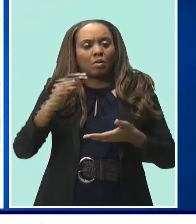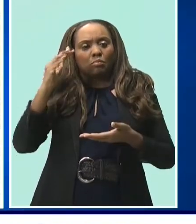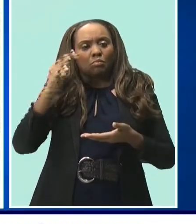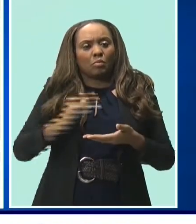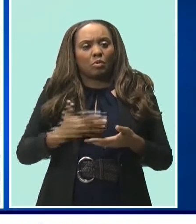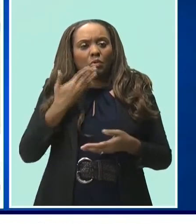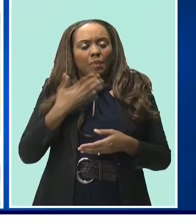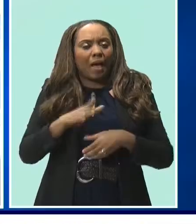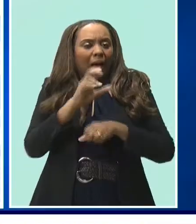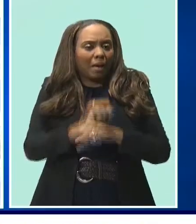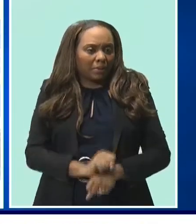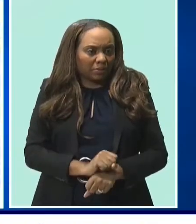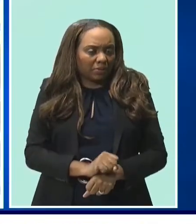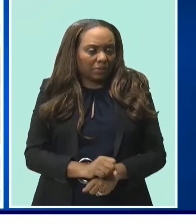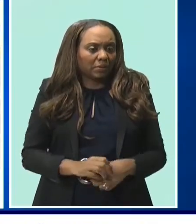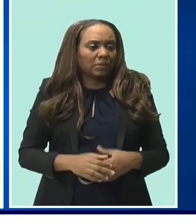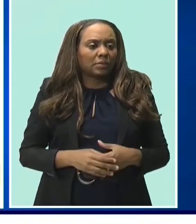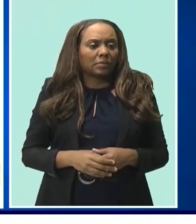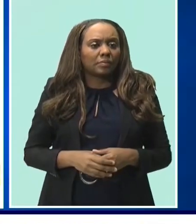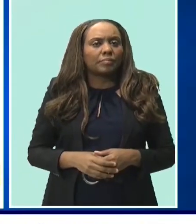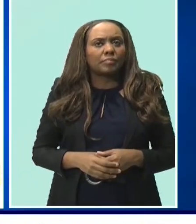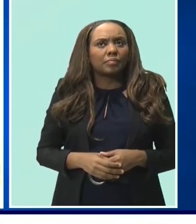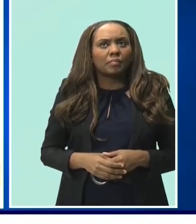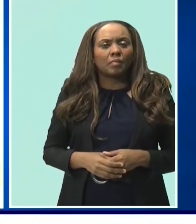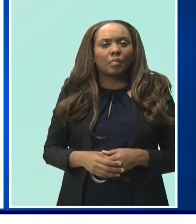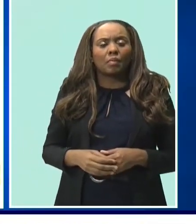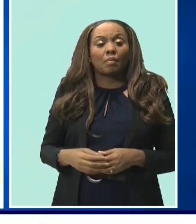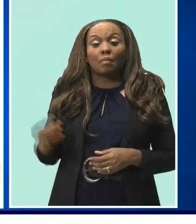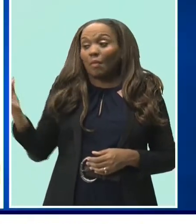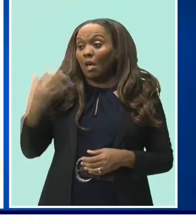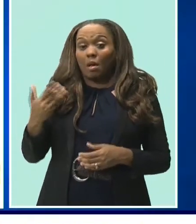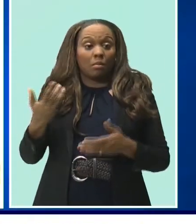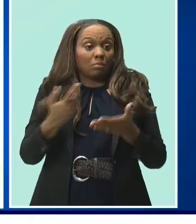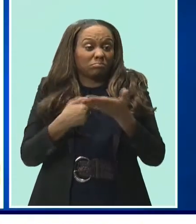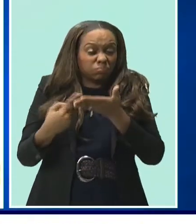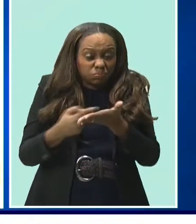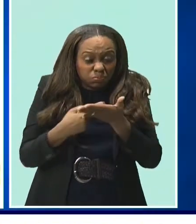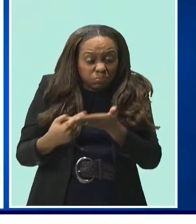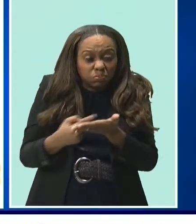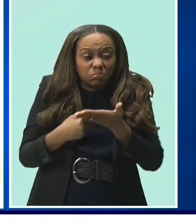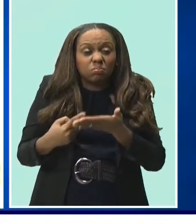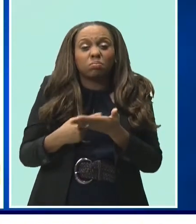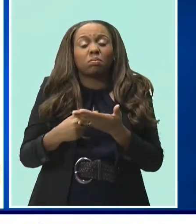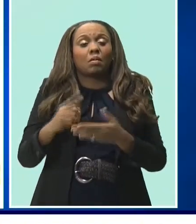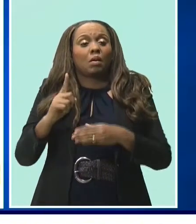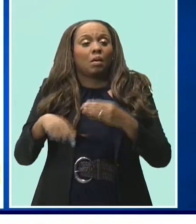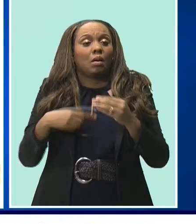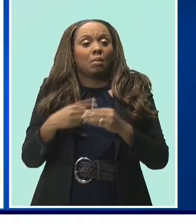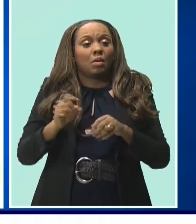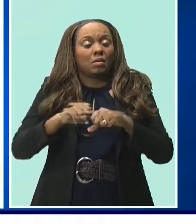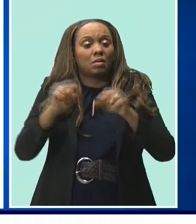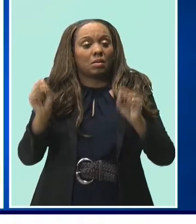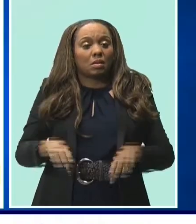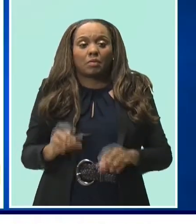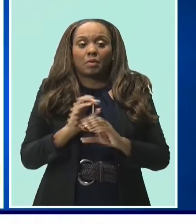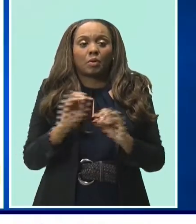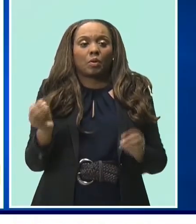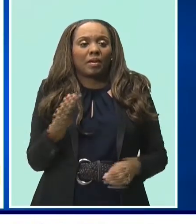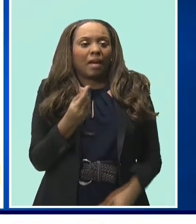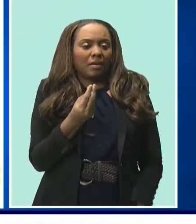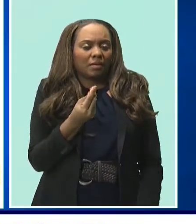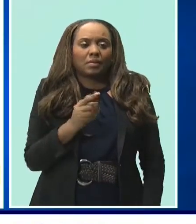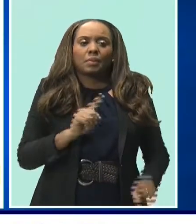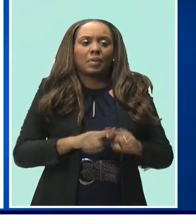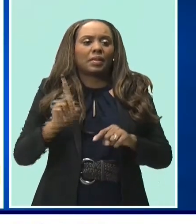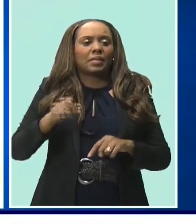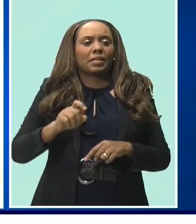operators. We are all in discussion with a provider in relation to the cashless system, but it has to be